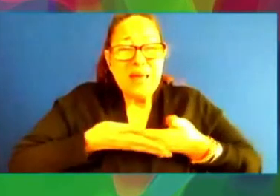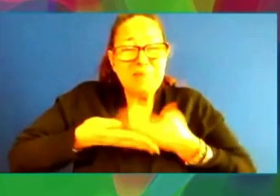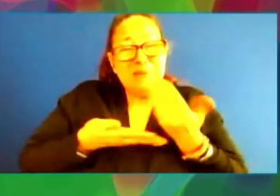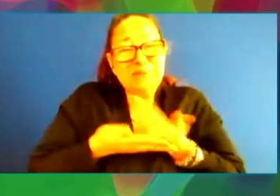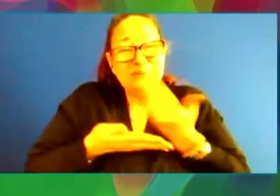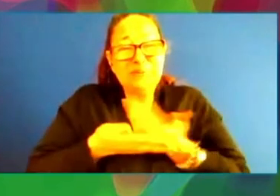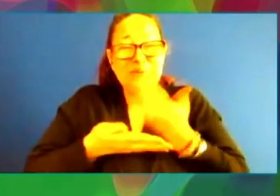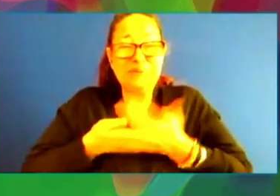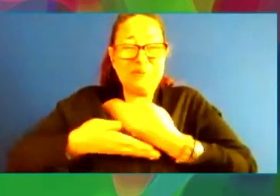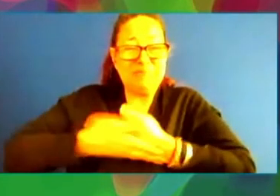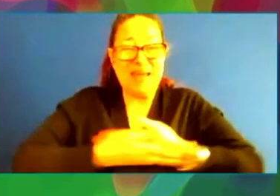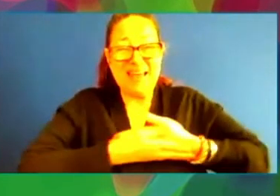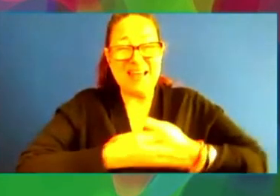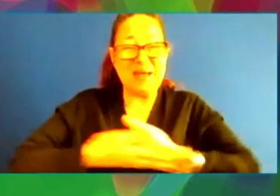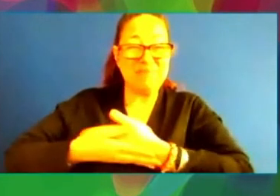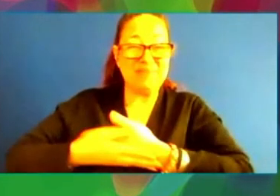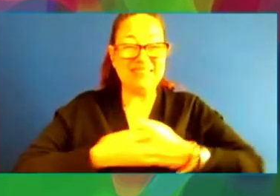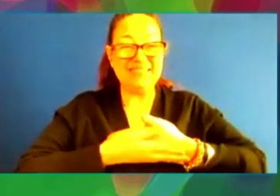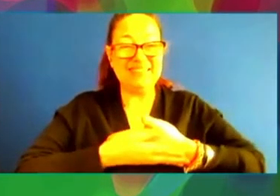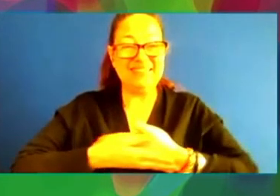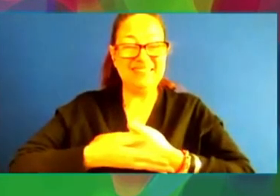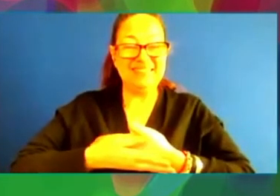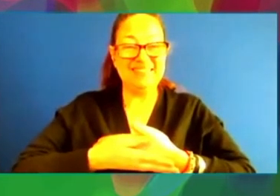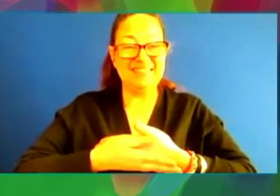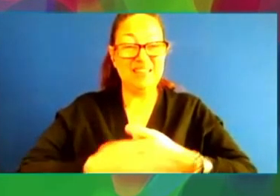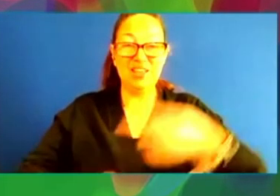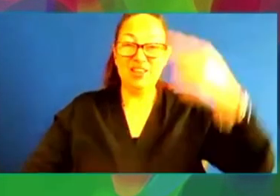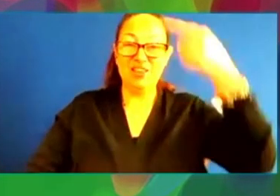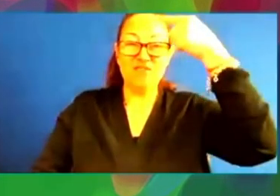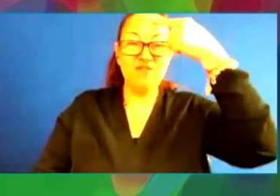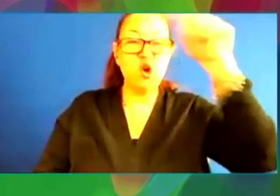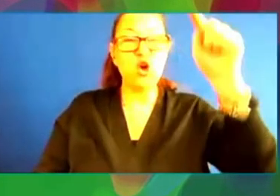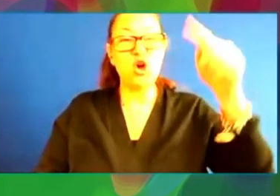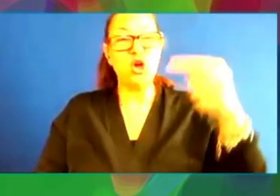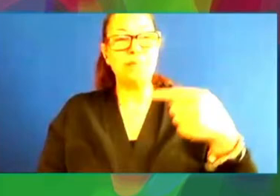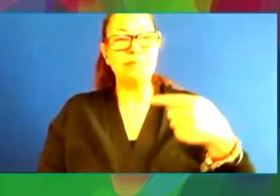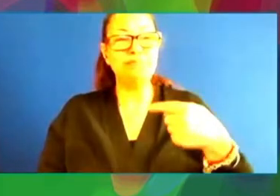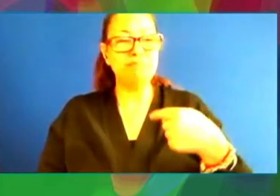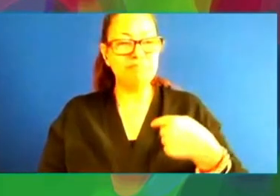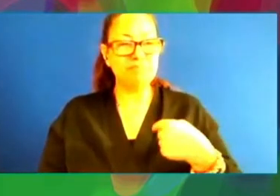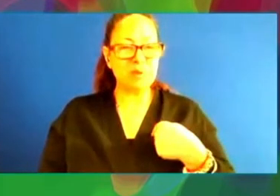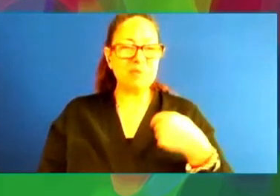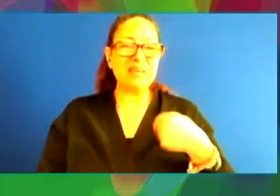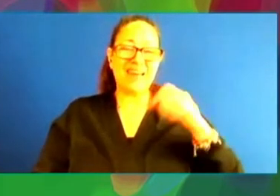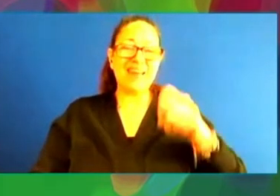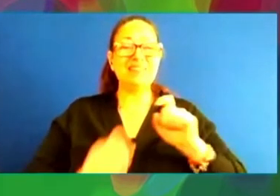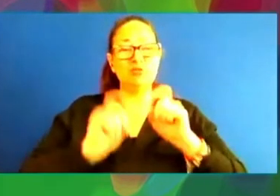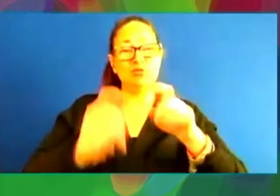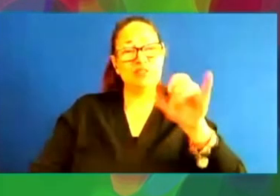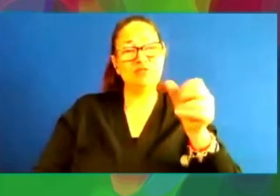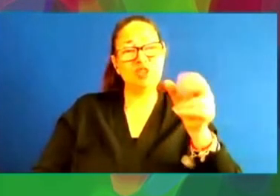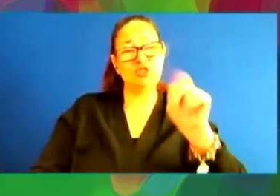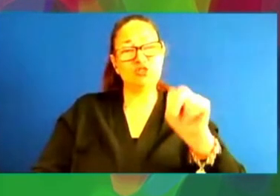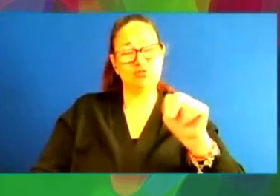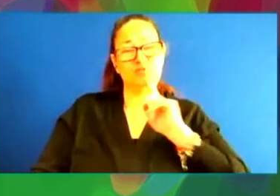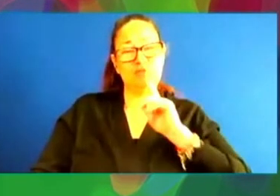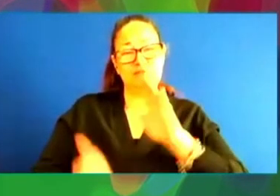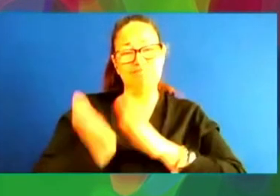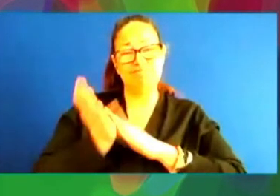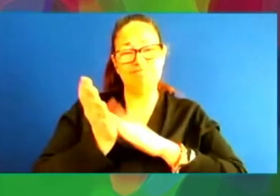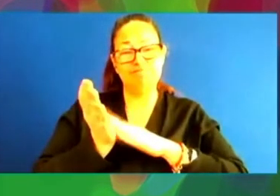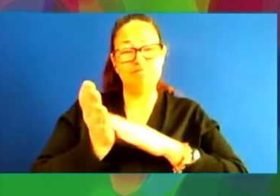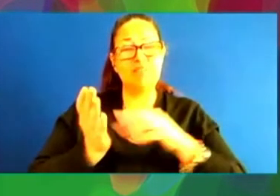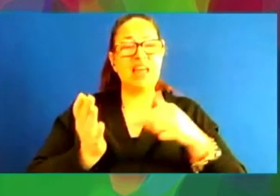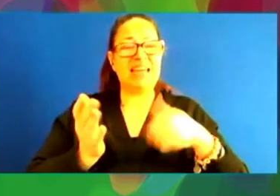baby girl, right? and for me, you know, and I need to give John credit for something. So I struggle